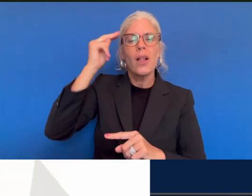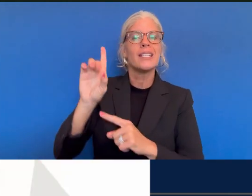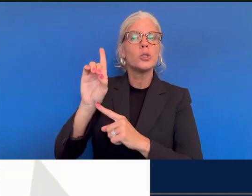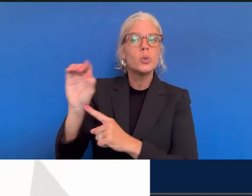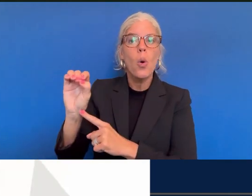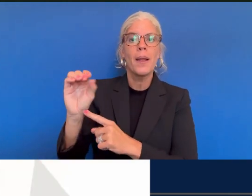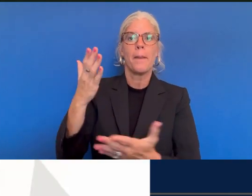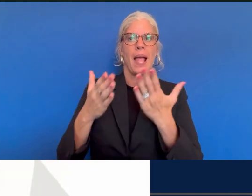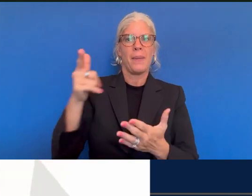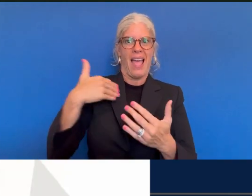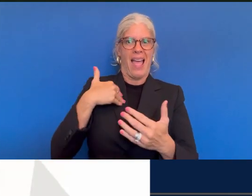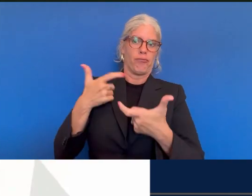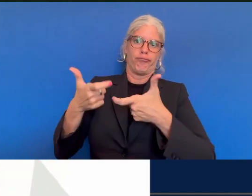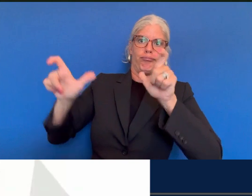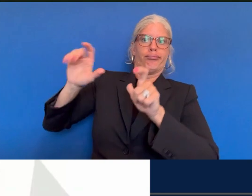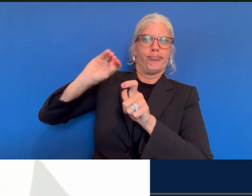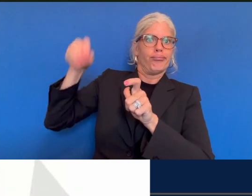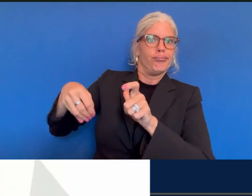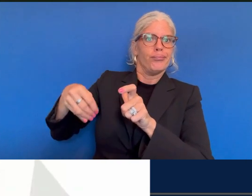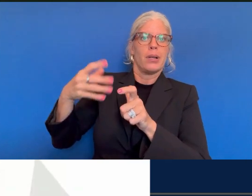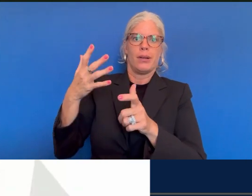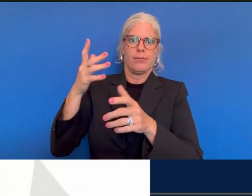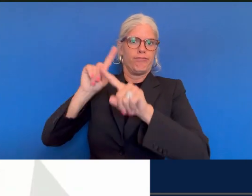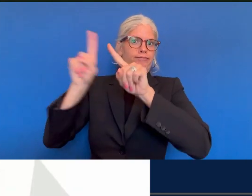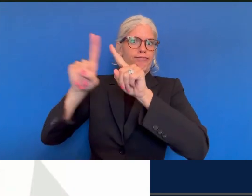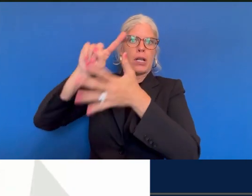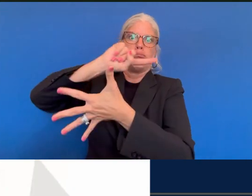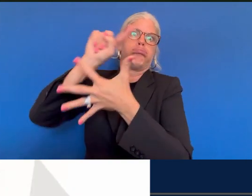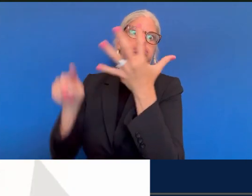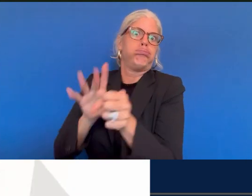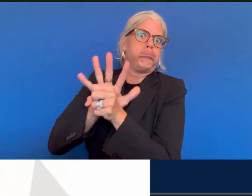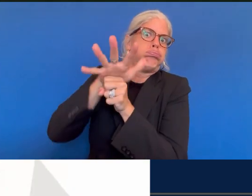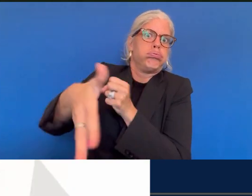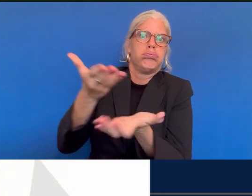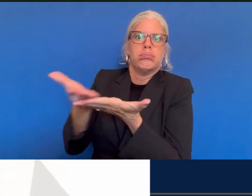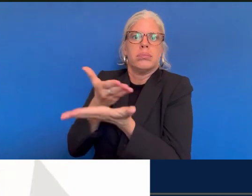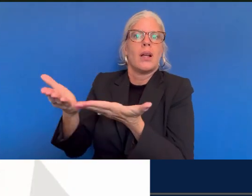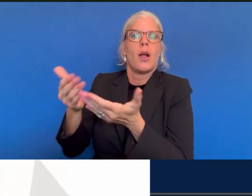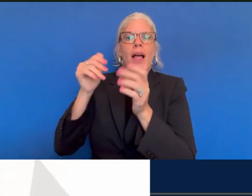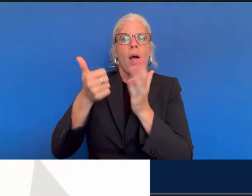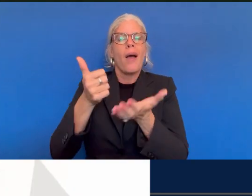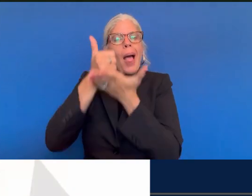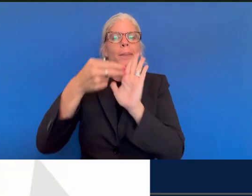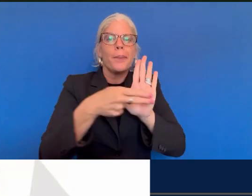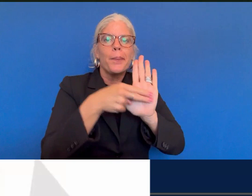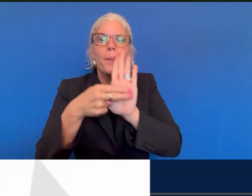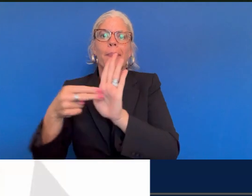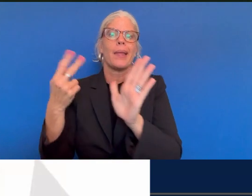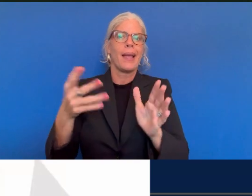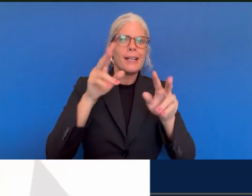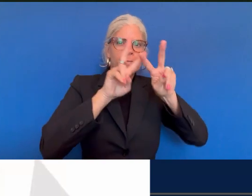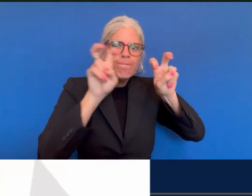disorders, they may have a much higher and robust amount of resources for diagnosis and for